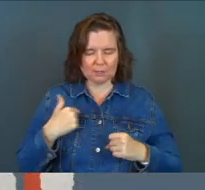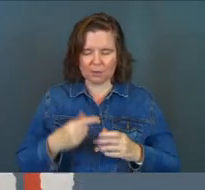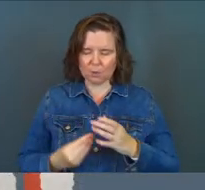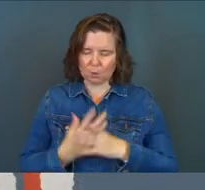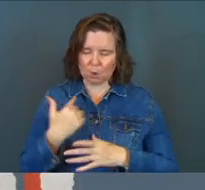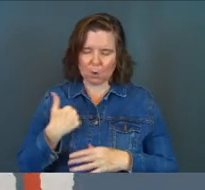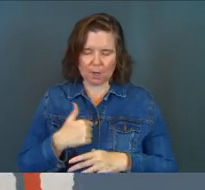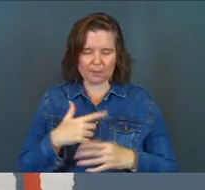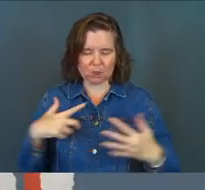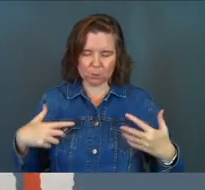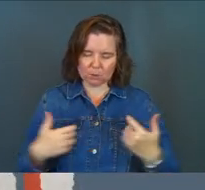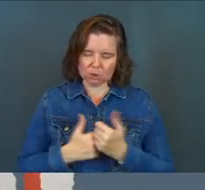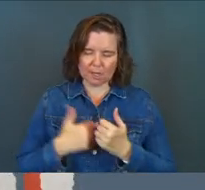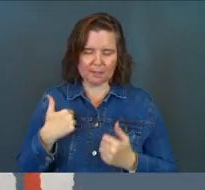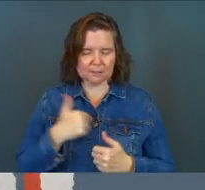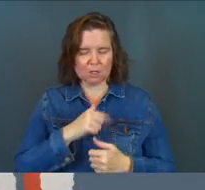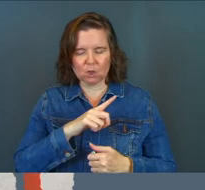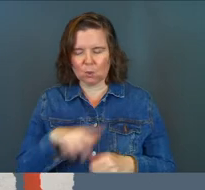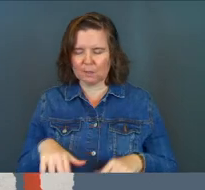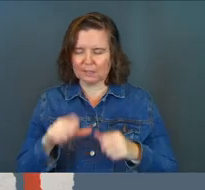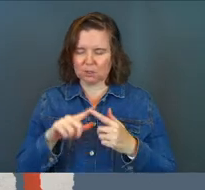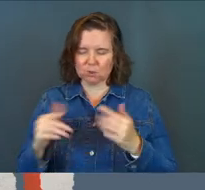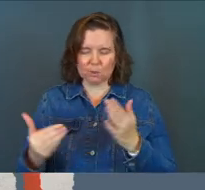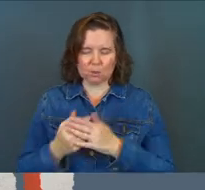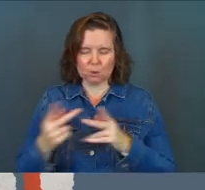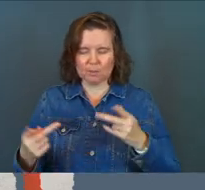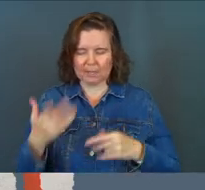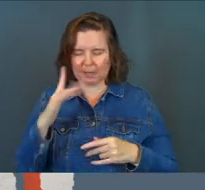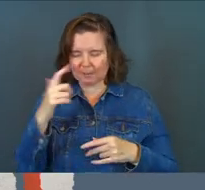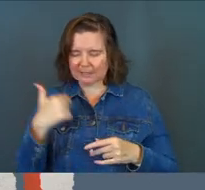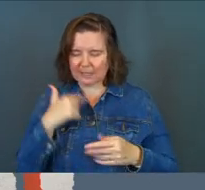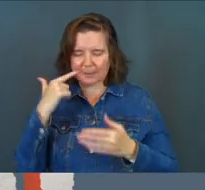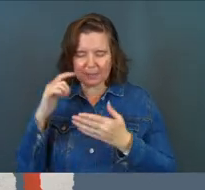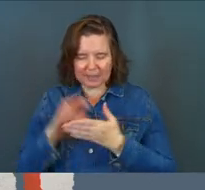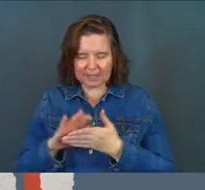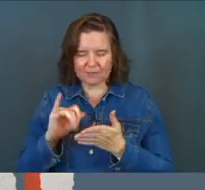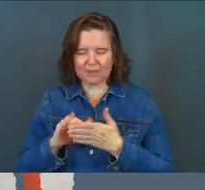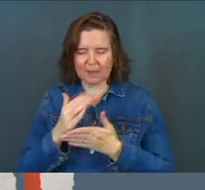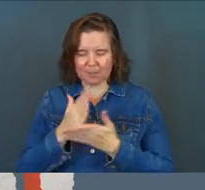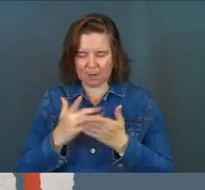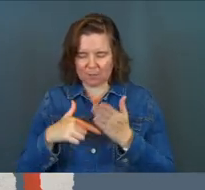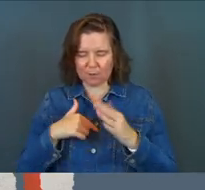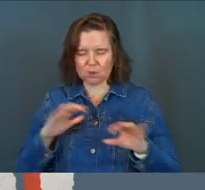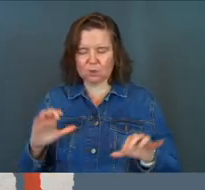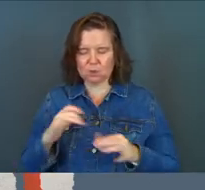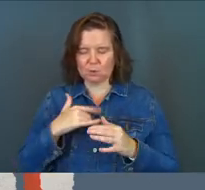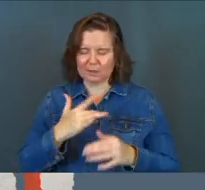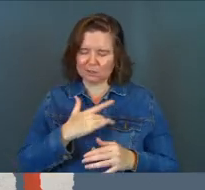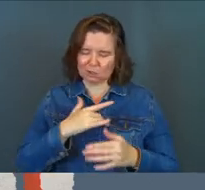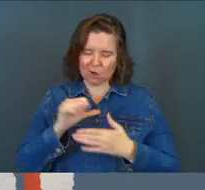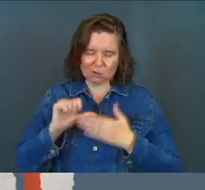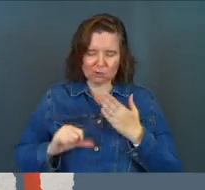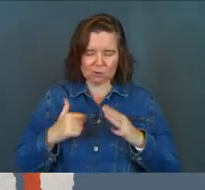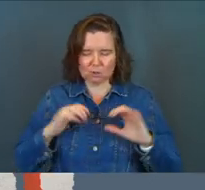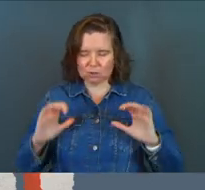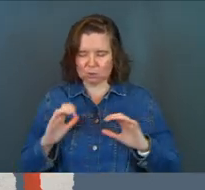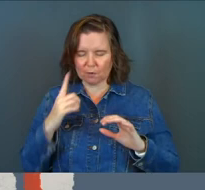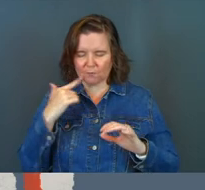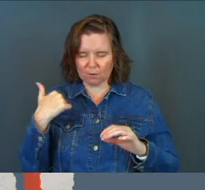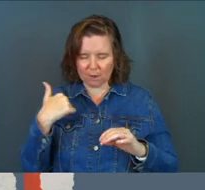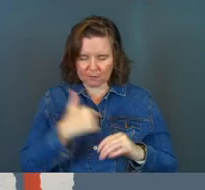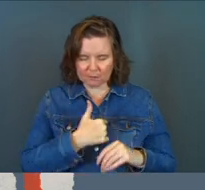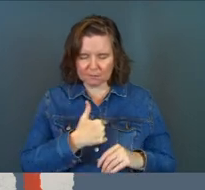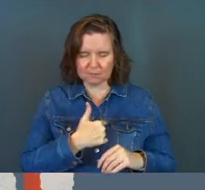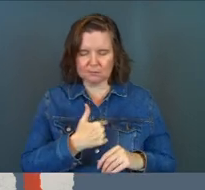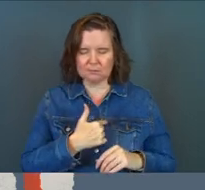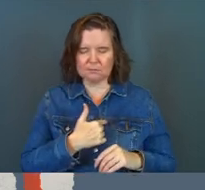would grow us, that you would challenge us. Lord, take us to a new place, God, because I believe that part of what you're gonna do, this heart surgery you're gonna do in